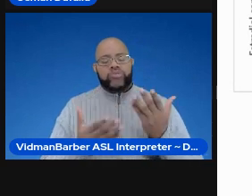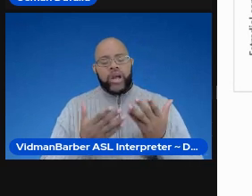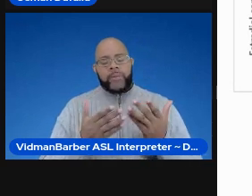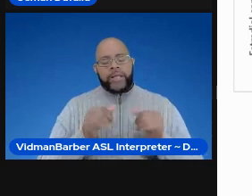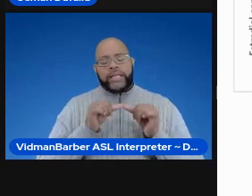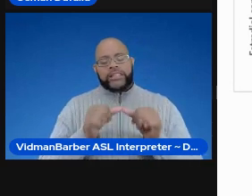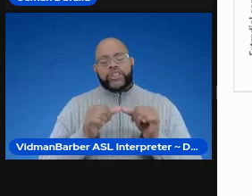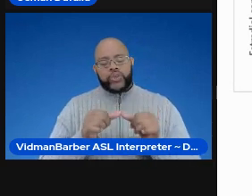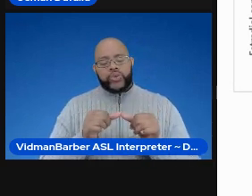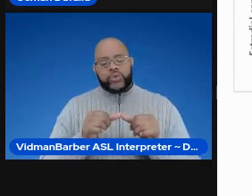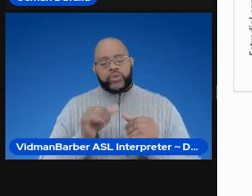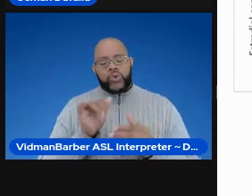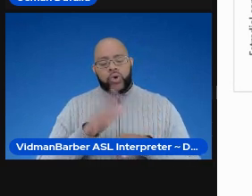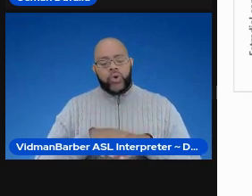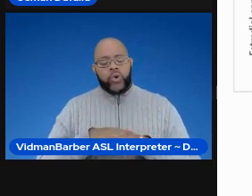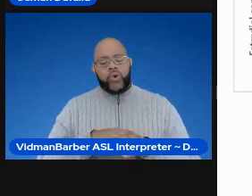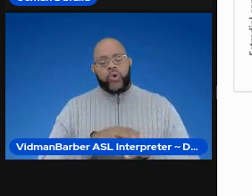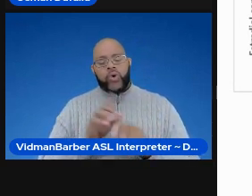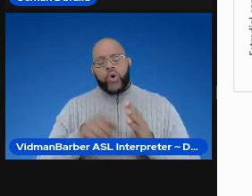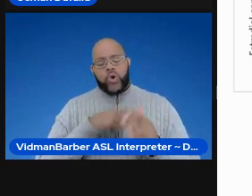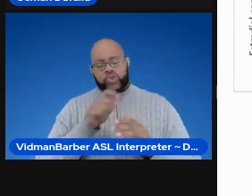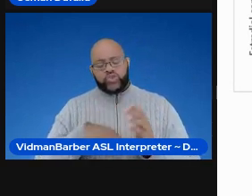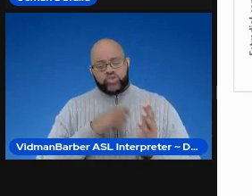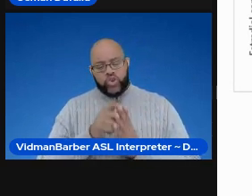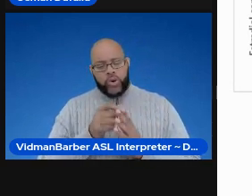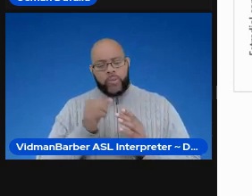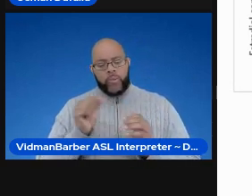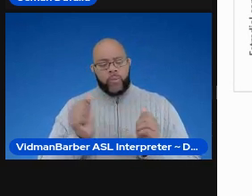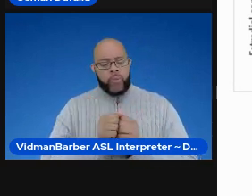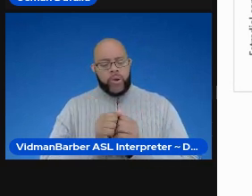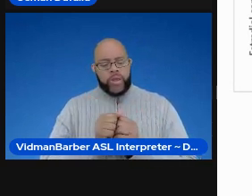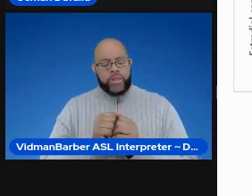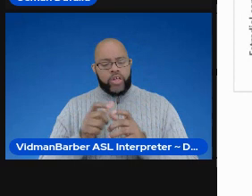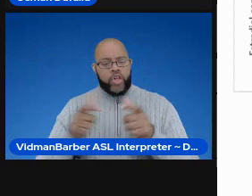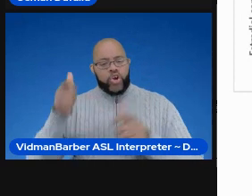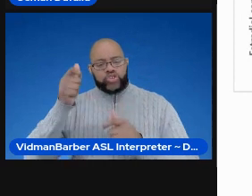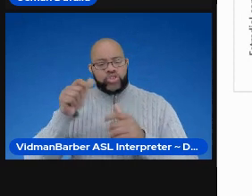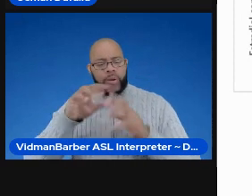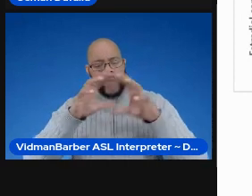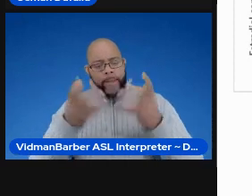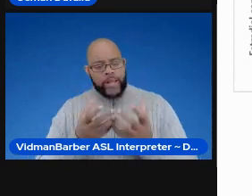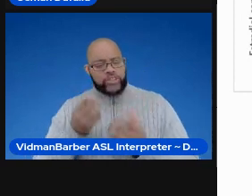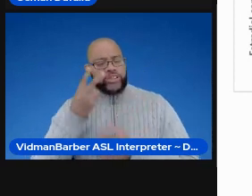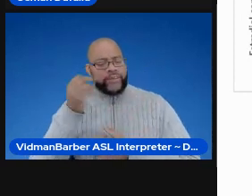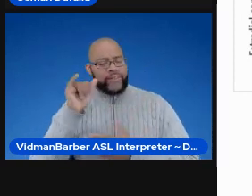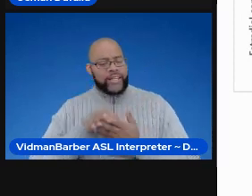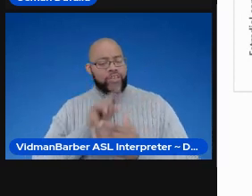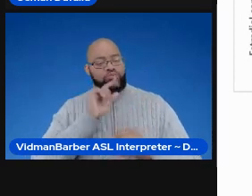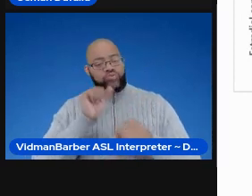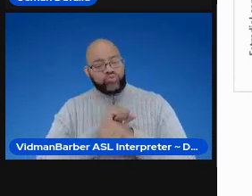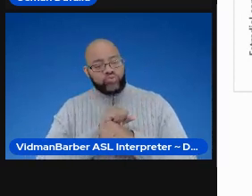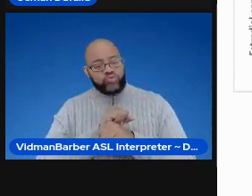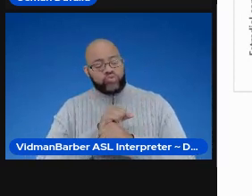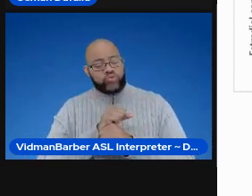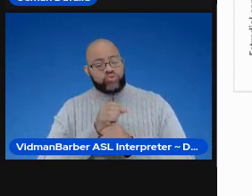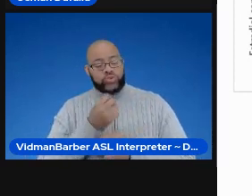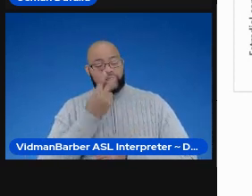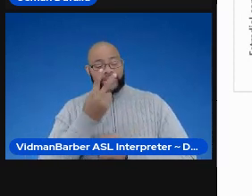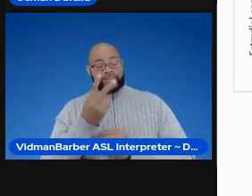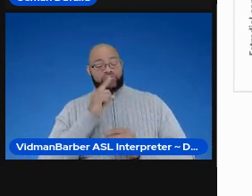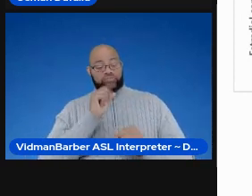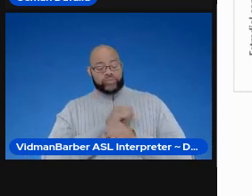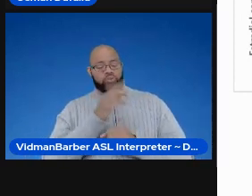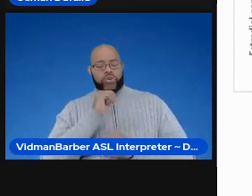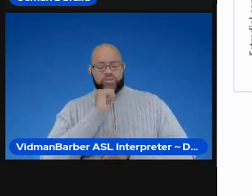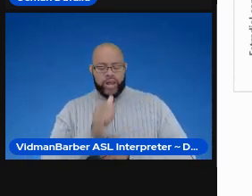continue this on a long term with a larger population to see whether this will be a true picture or not. Again,